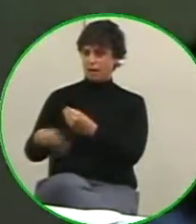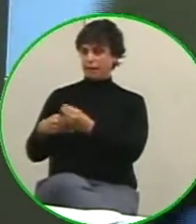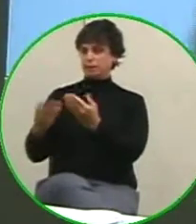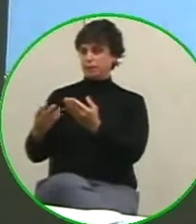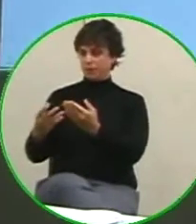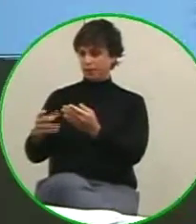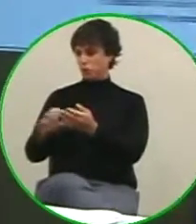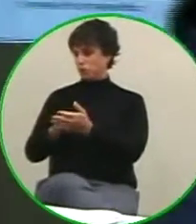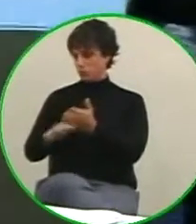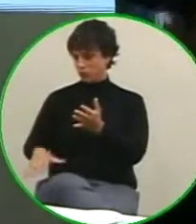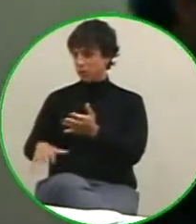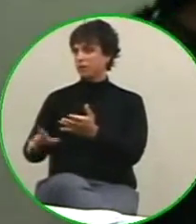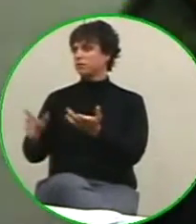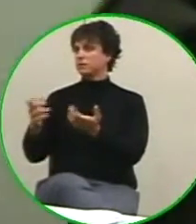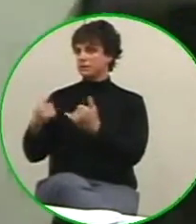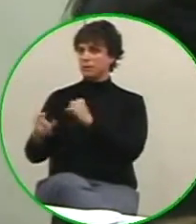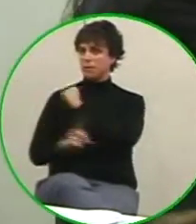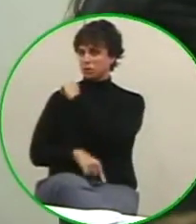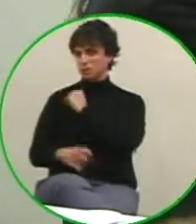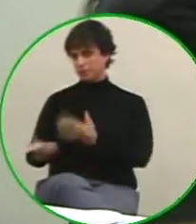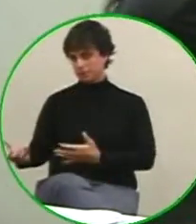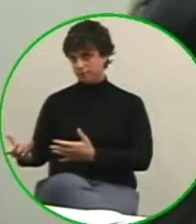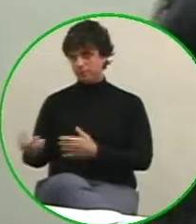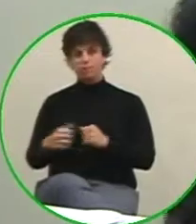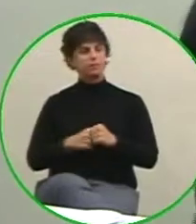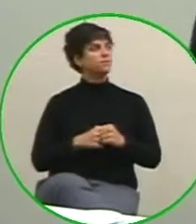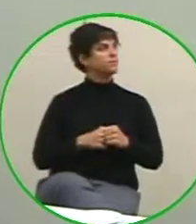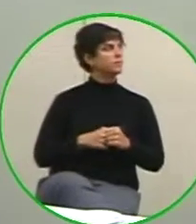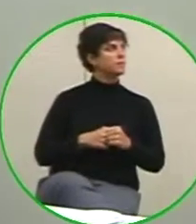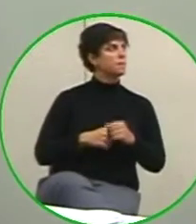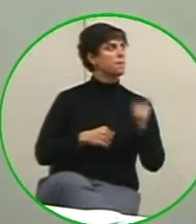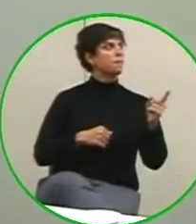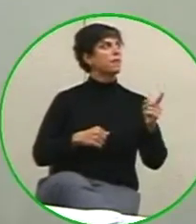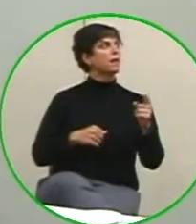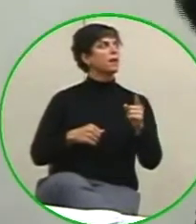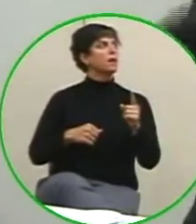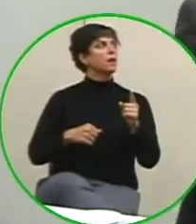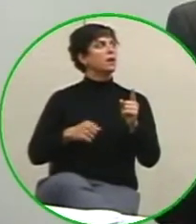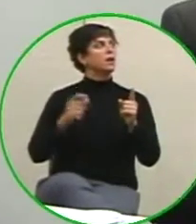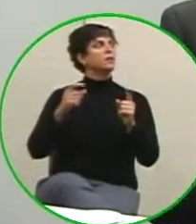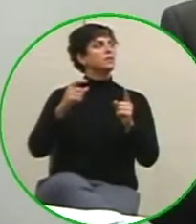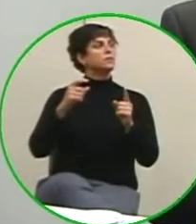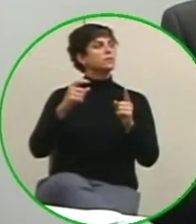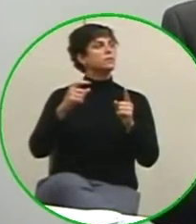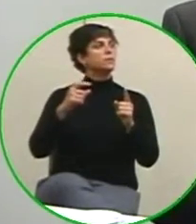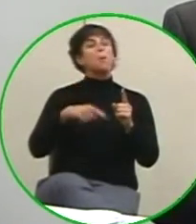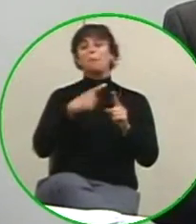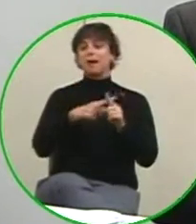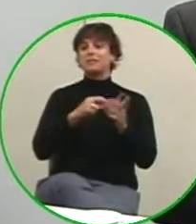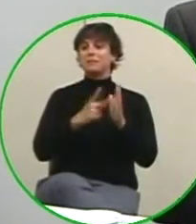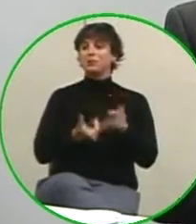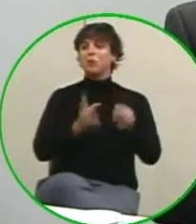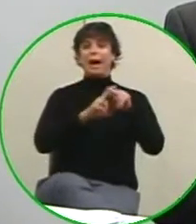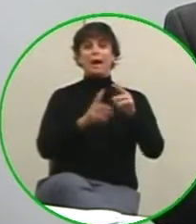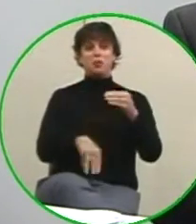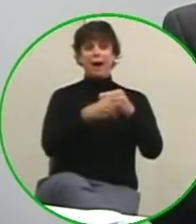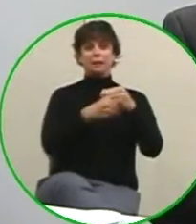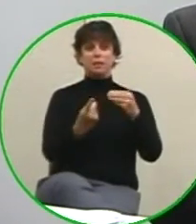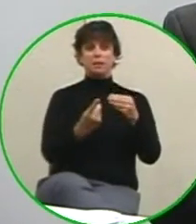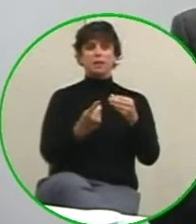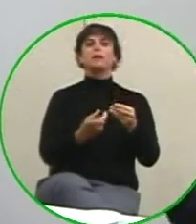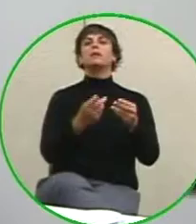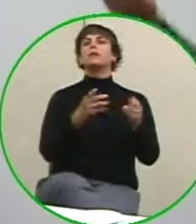behavior increases, it was positive, added, reinforcement, increase in behavior. Make